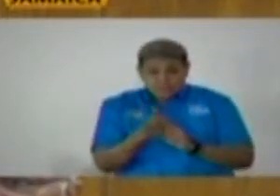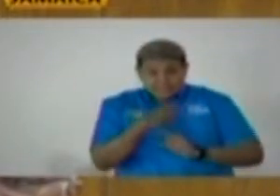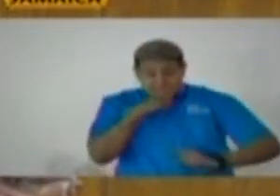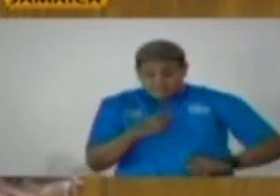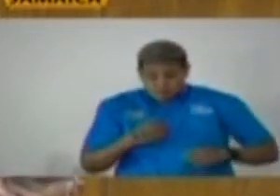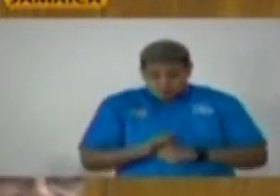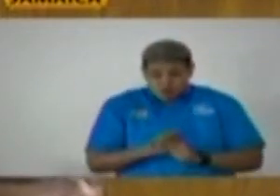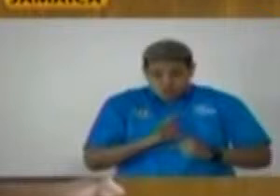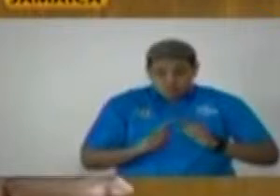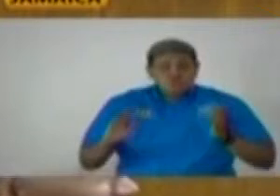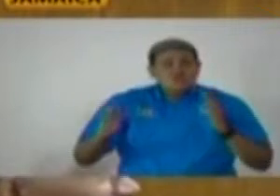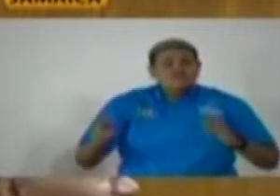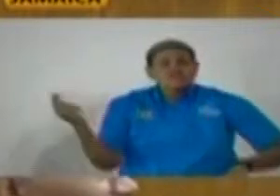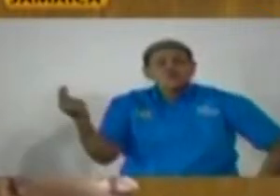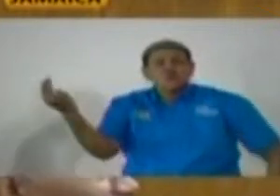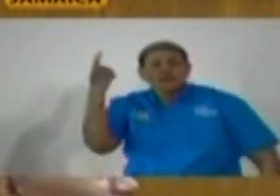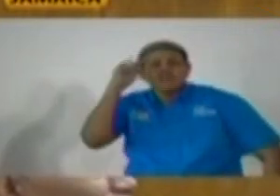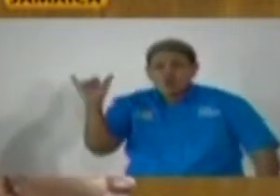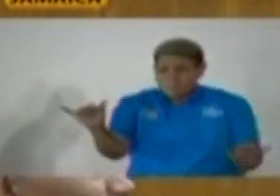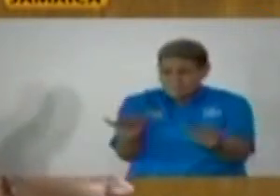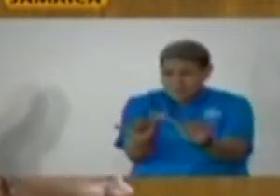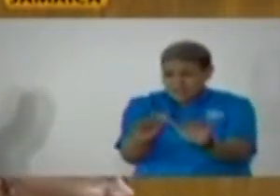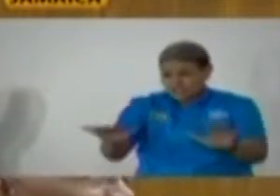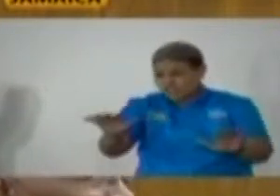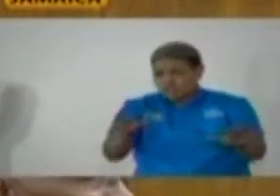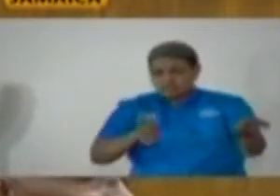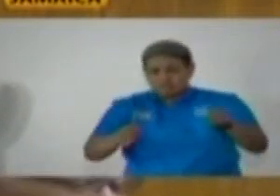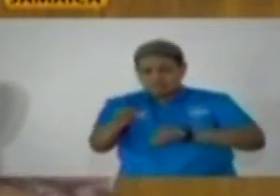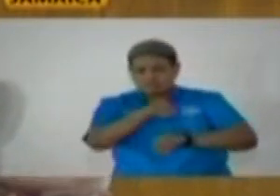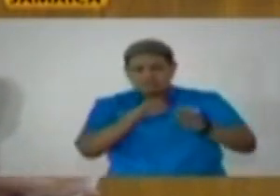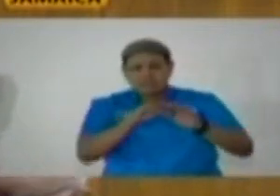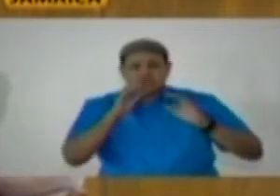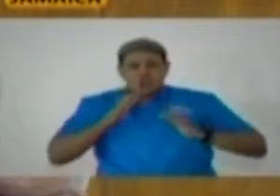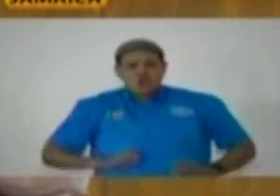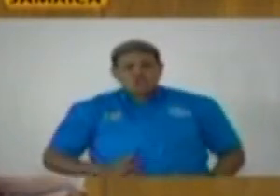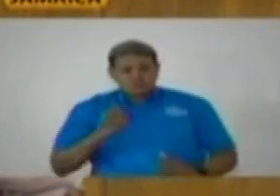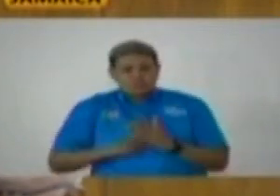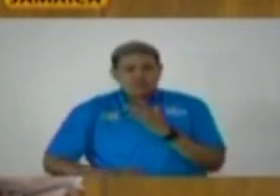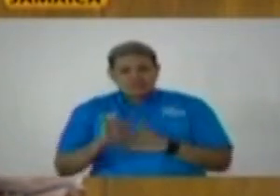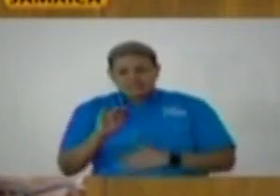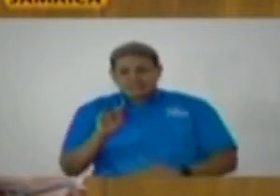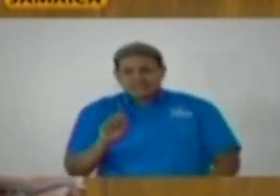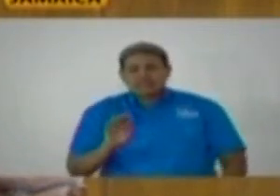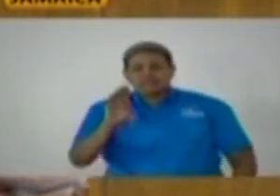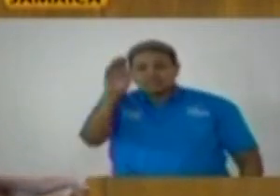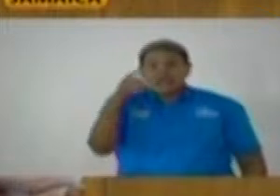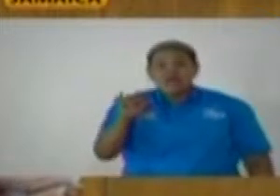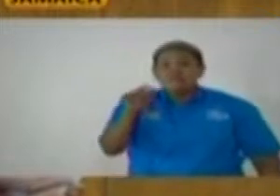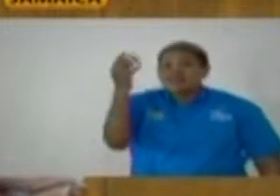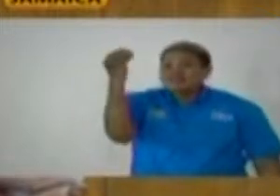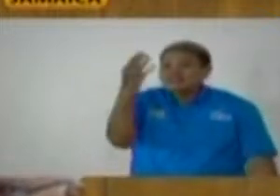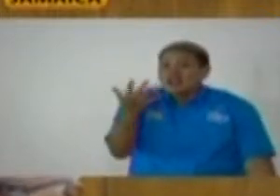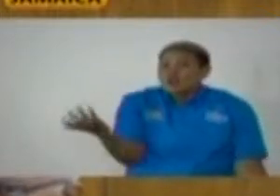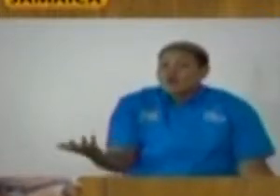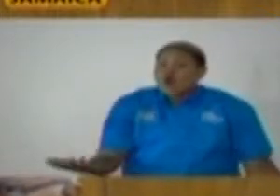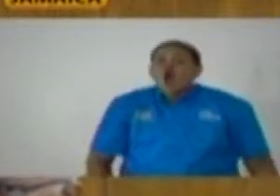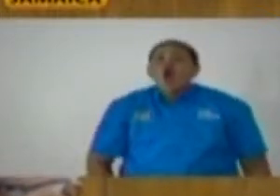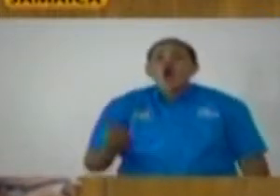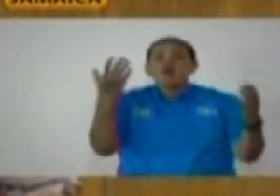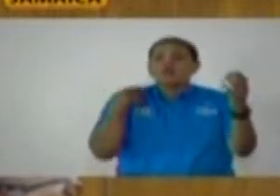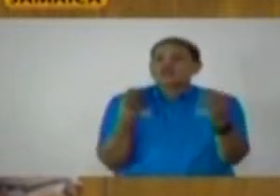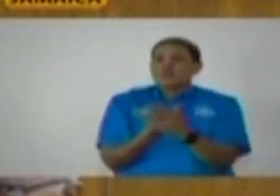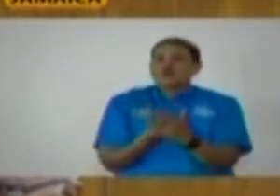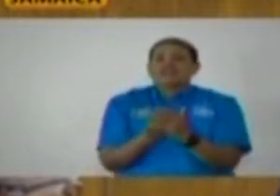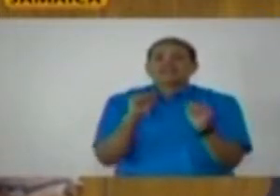goods and services used to measure the movement in the consumer price index. That roughly tells us how much our money can